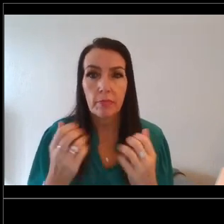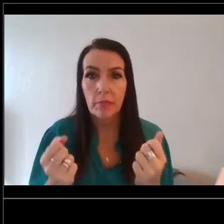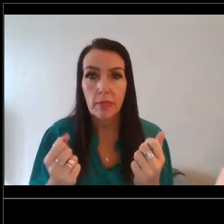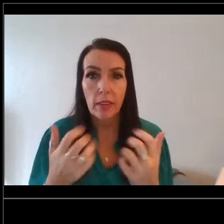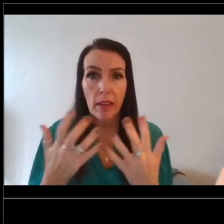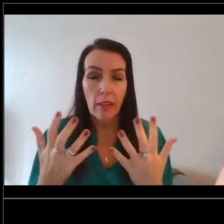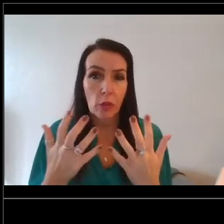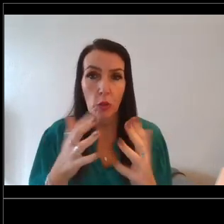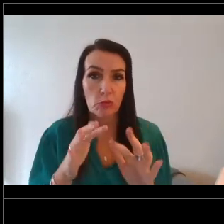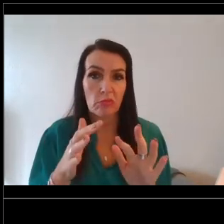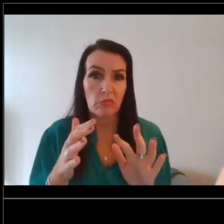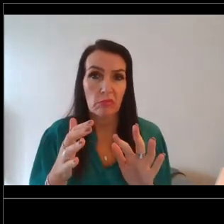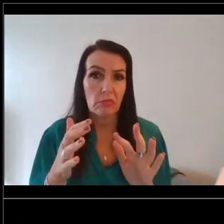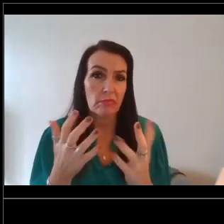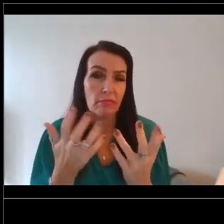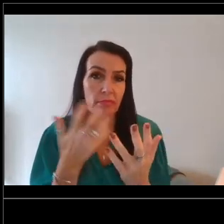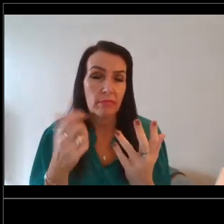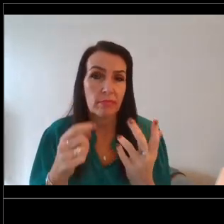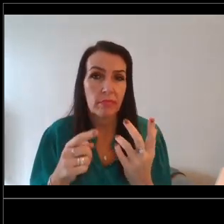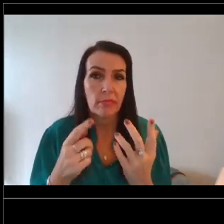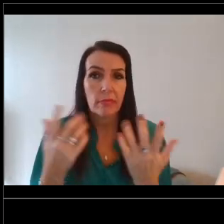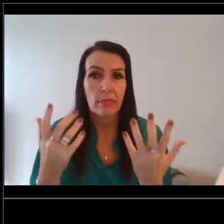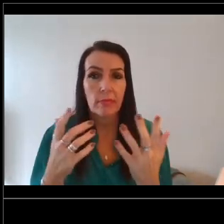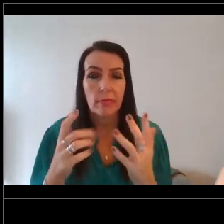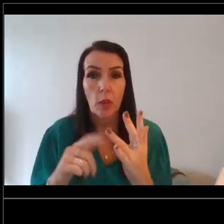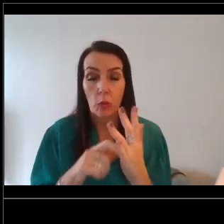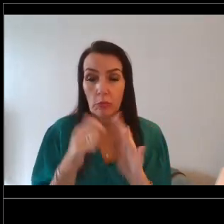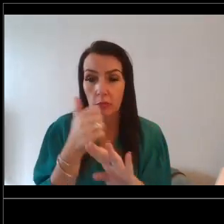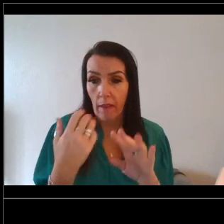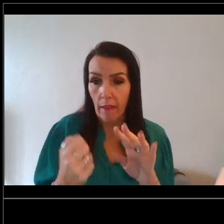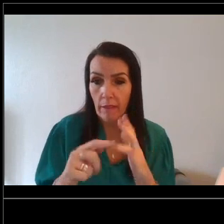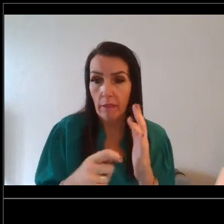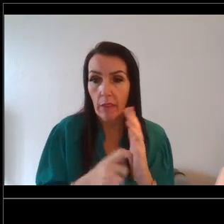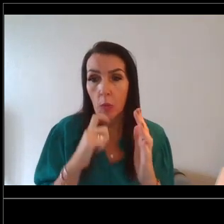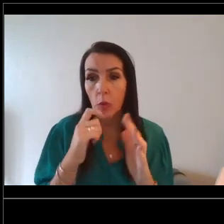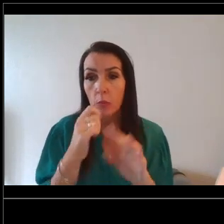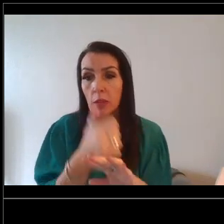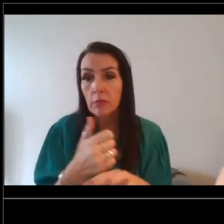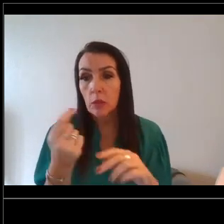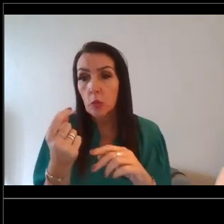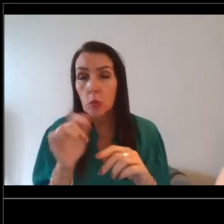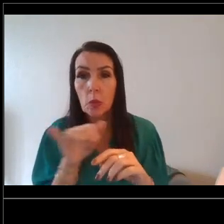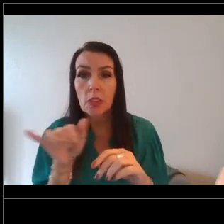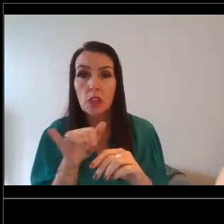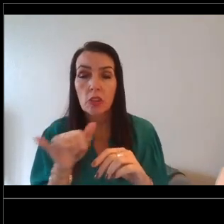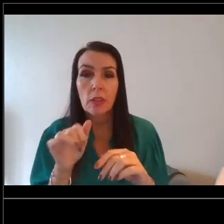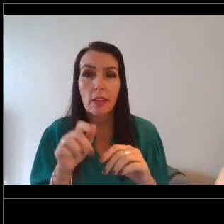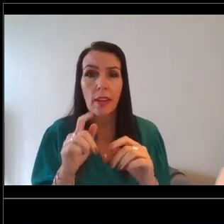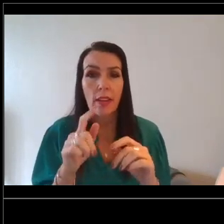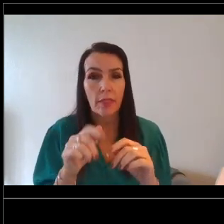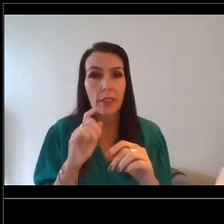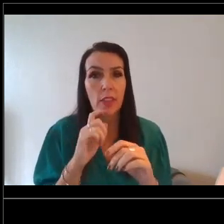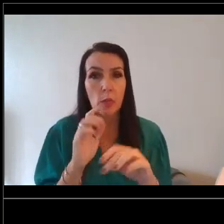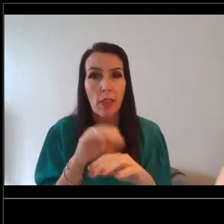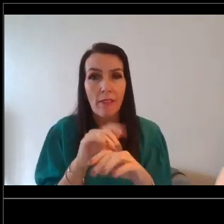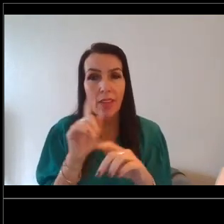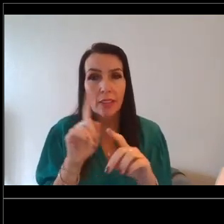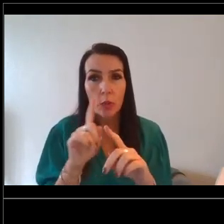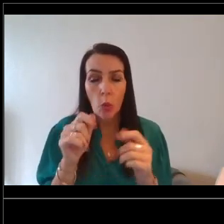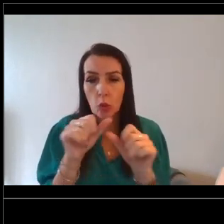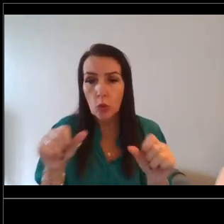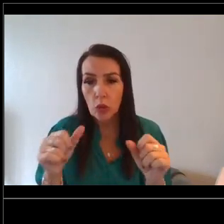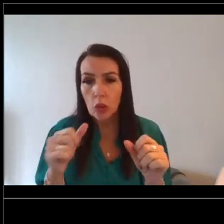heating that's going either already in place, or is it going to be in place soon? Because these all affect what kind of solution you're